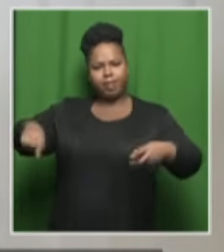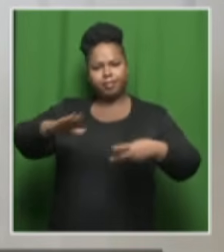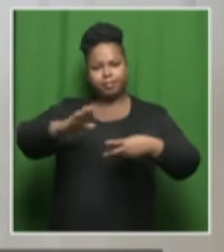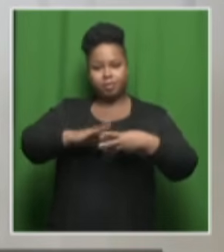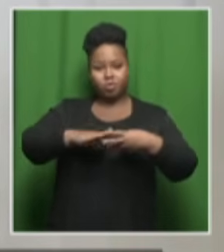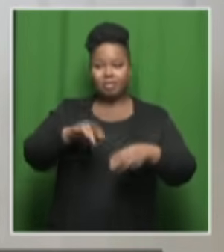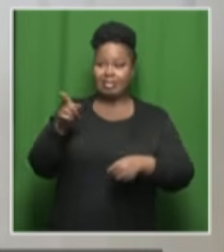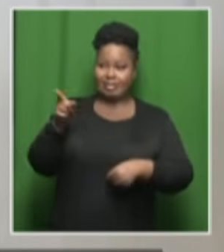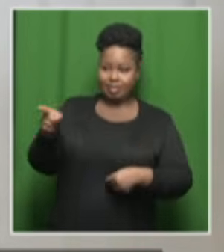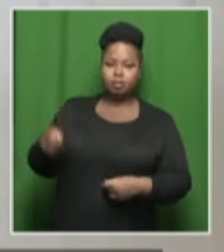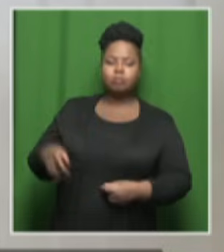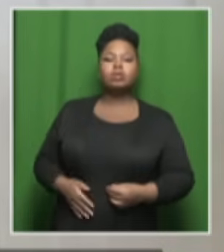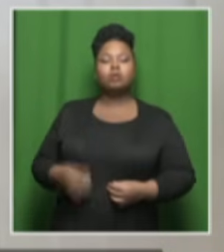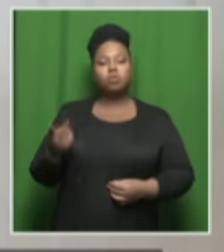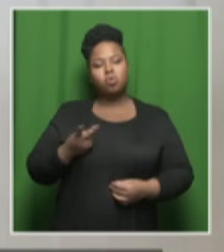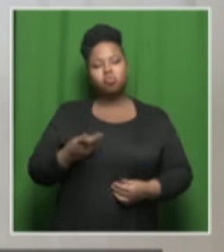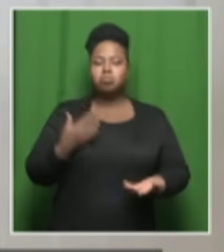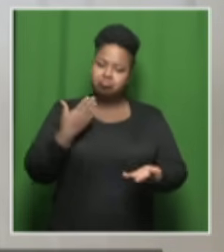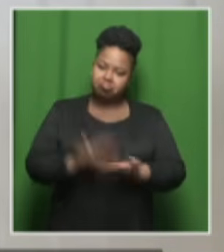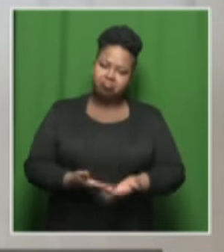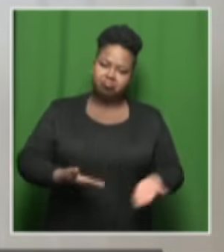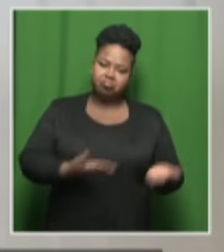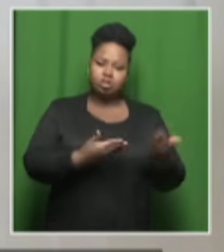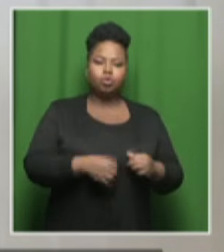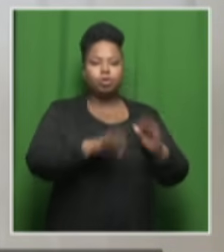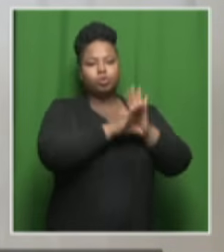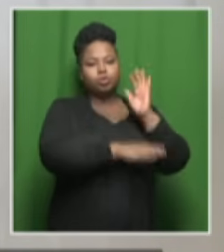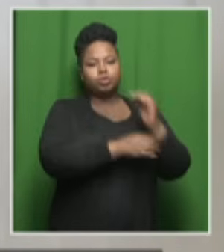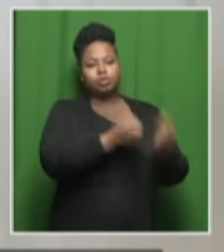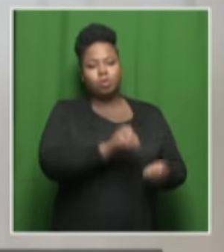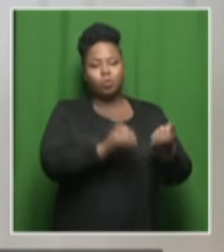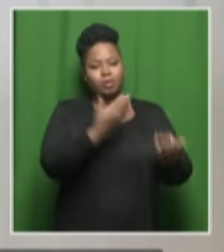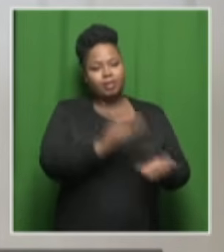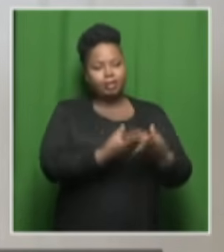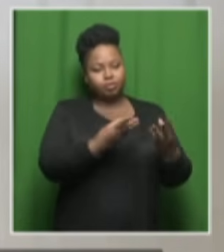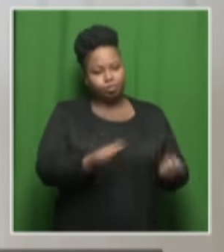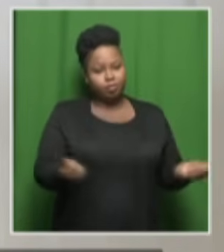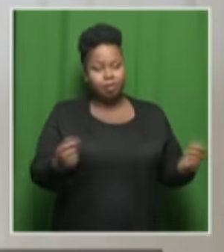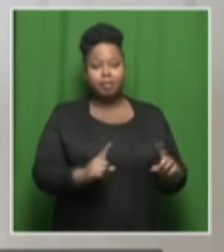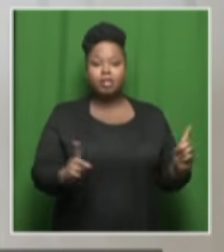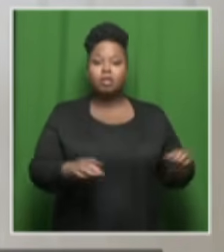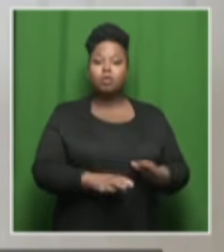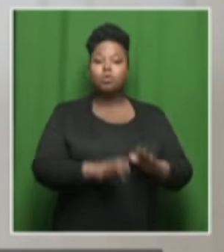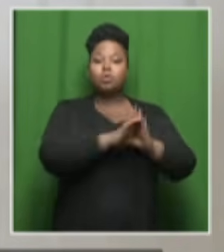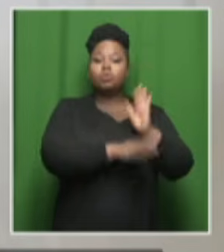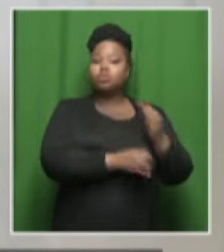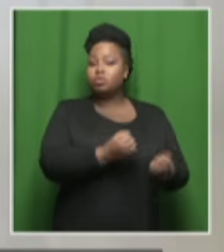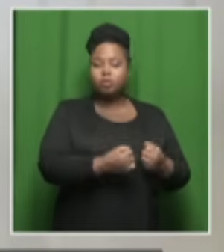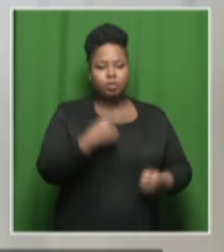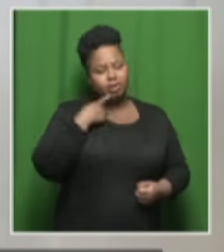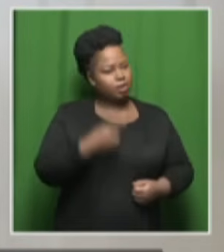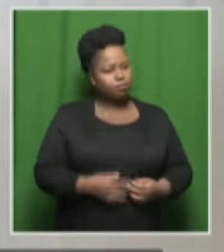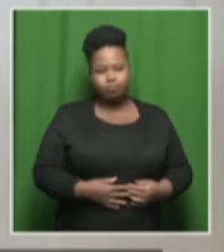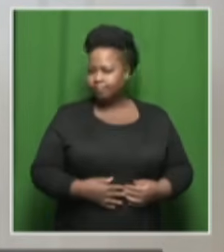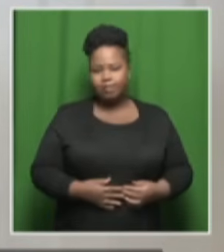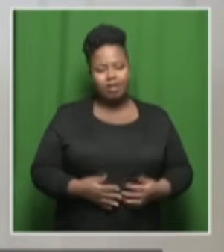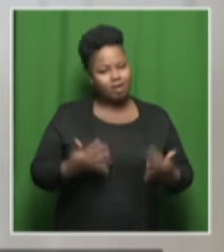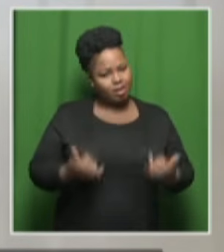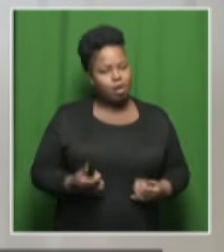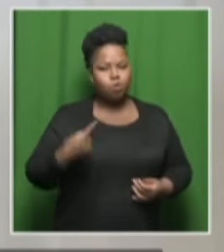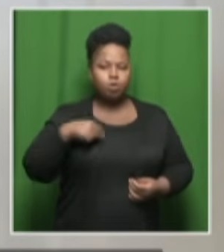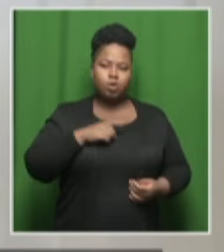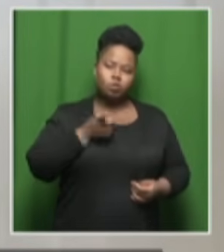time that it was going to go to the Constitutional Court so that the matter is done and dusted. However, the ConCourt went a step further and then said, let us look at how